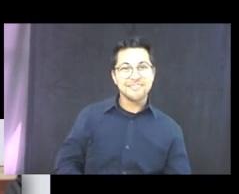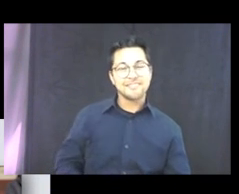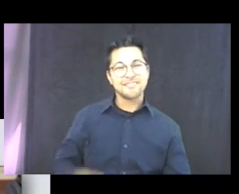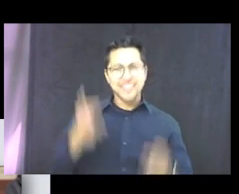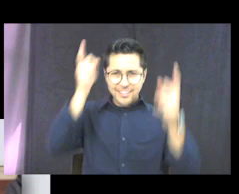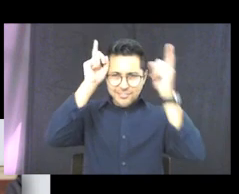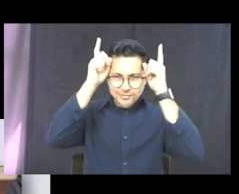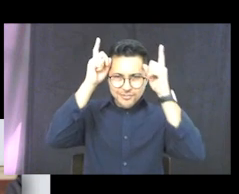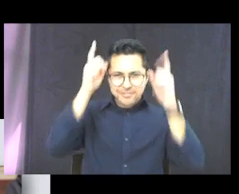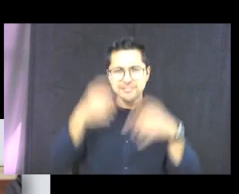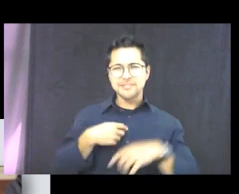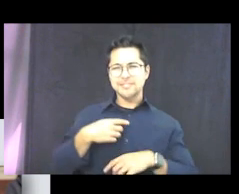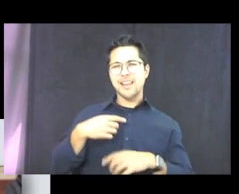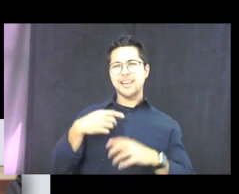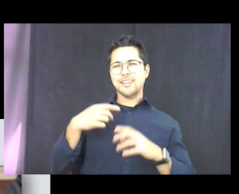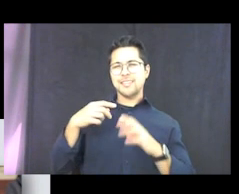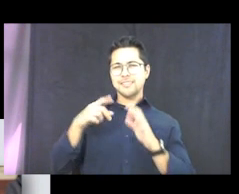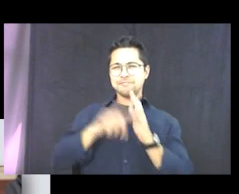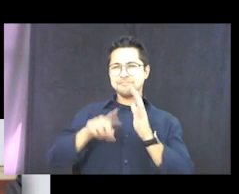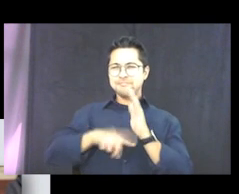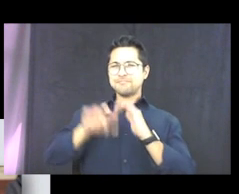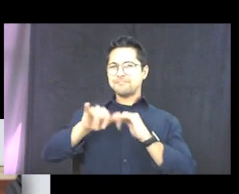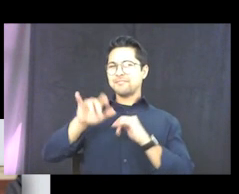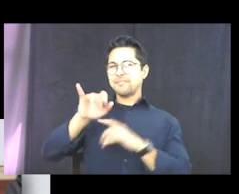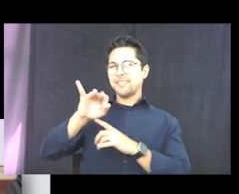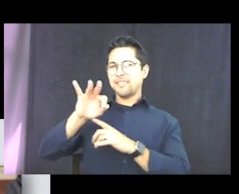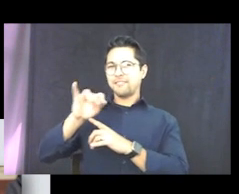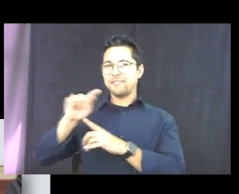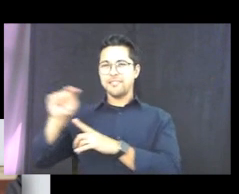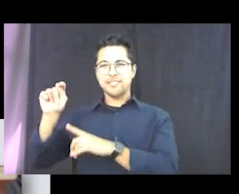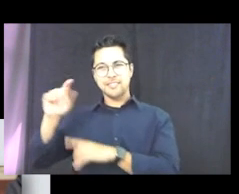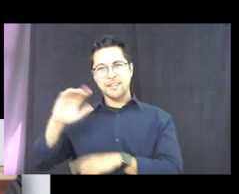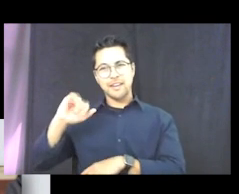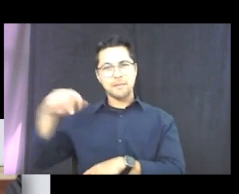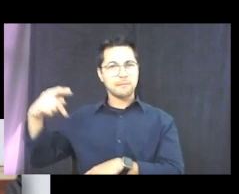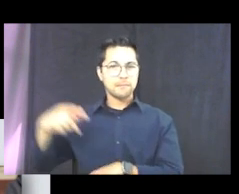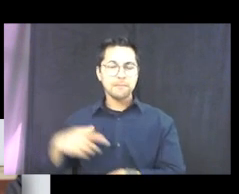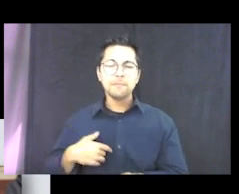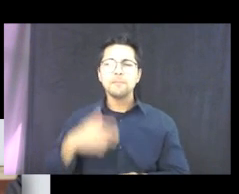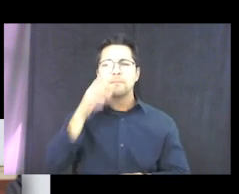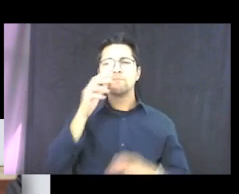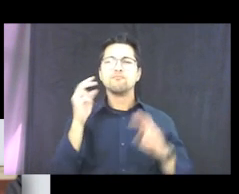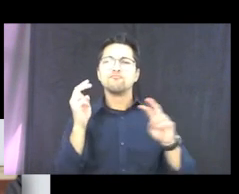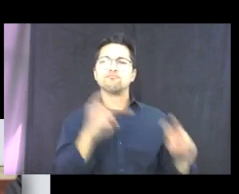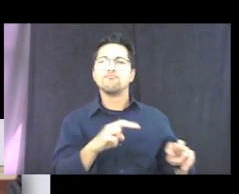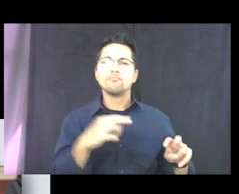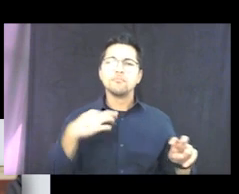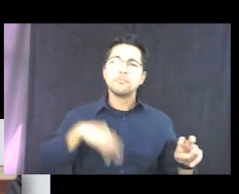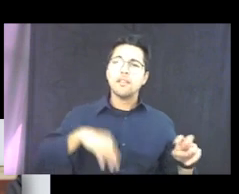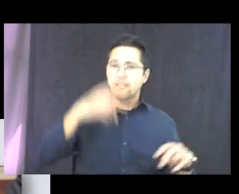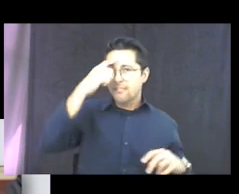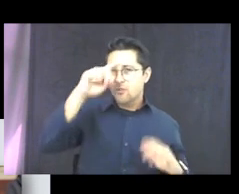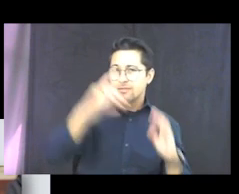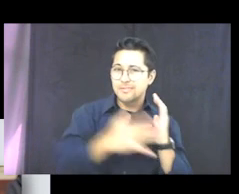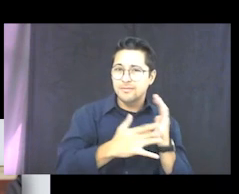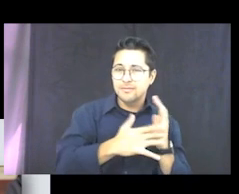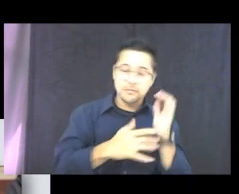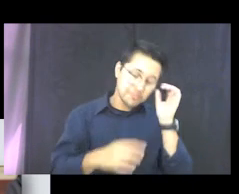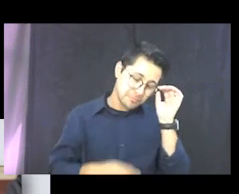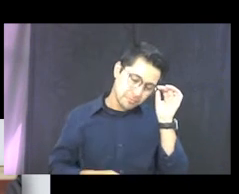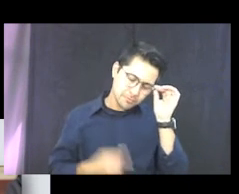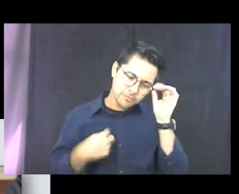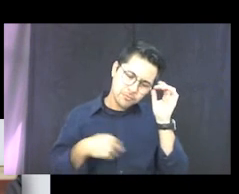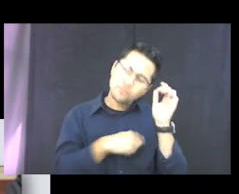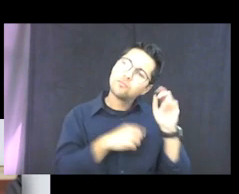the If app myself. Let's take a minute and look at the benefits of technology. We begin to